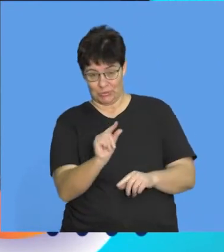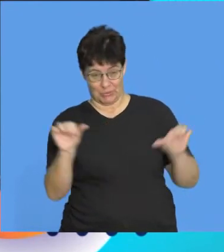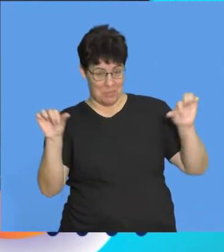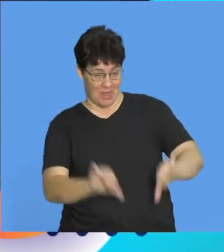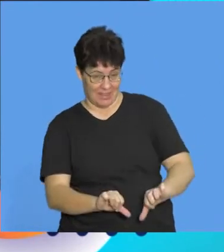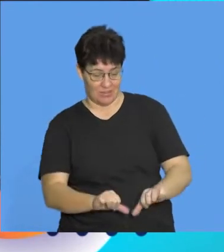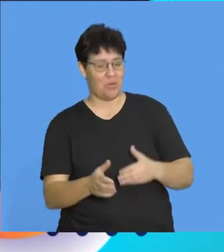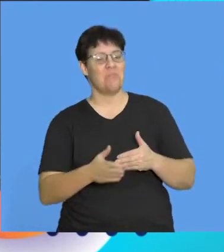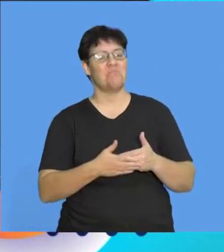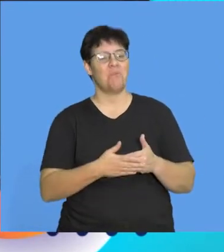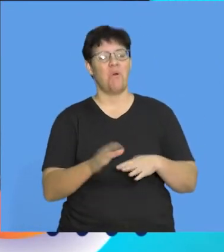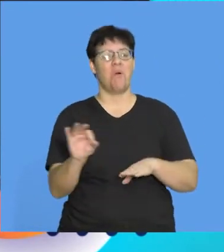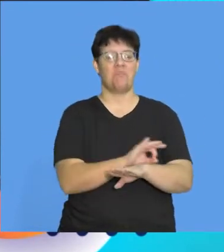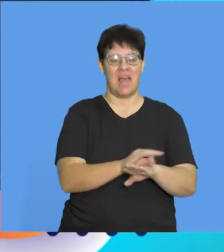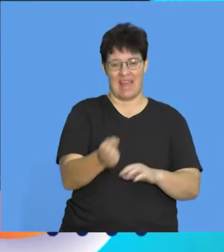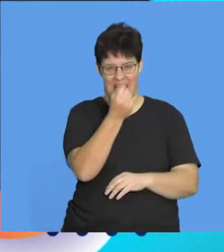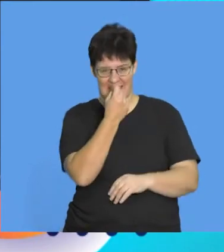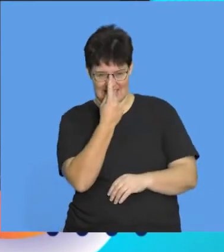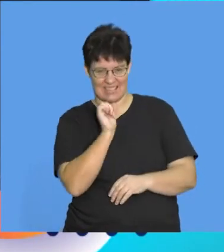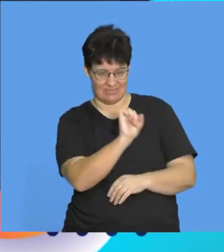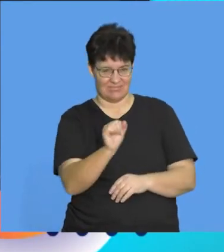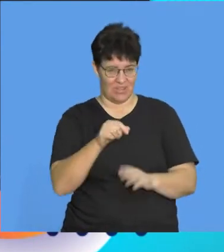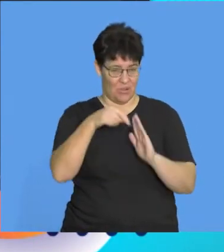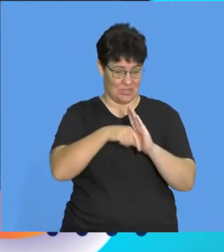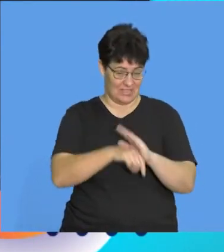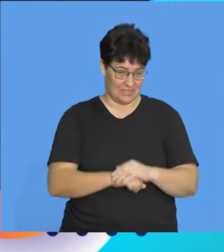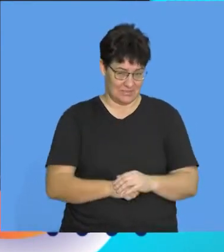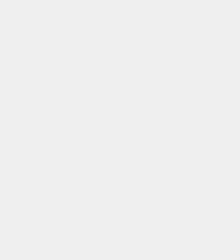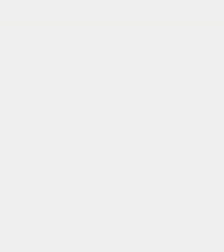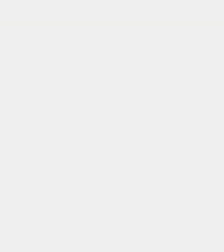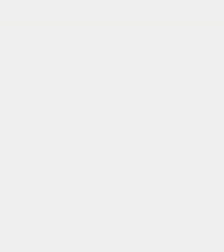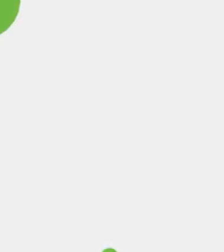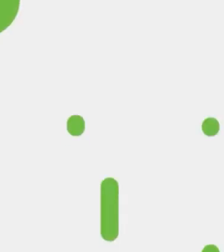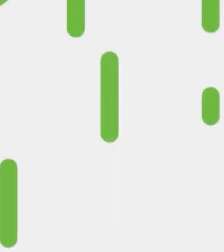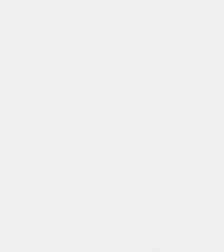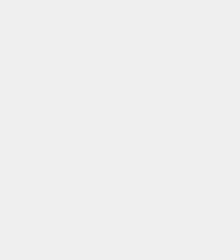can do a bit more planning and understanding around these content.